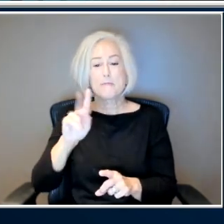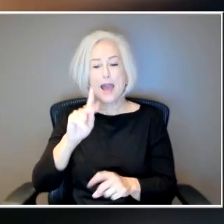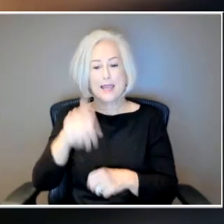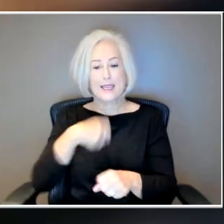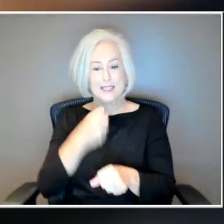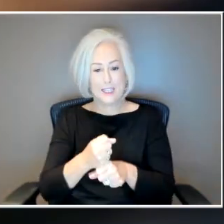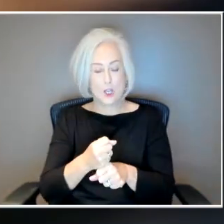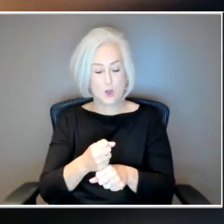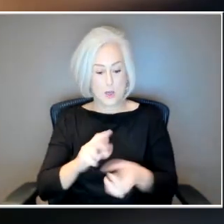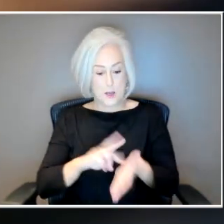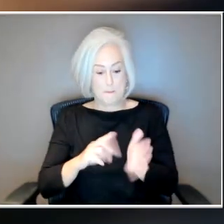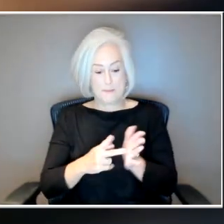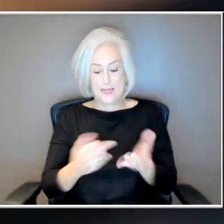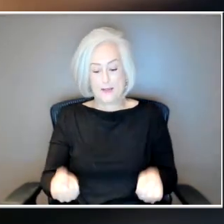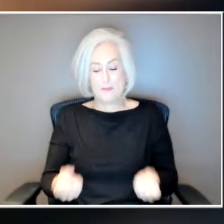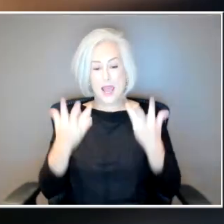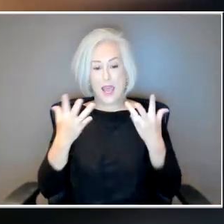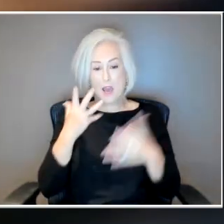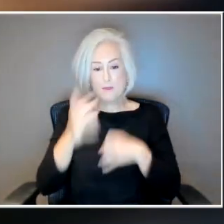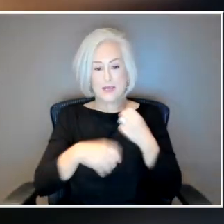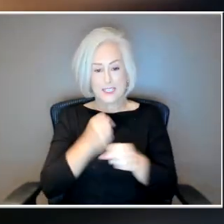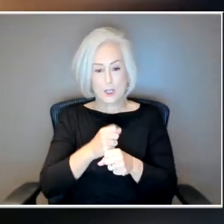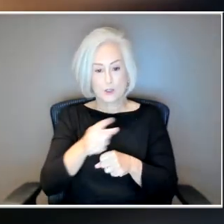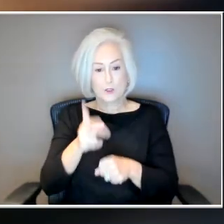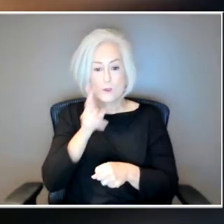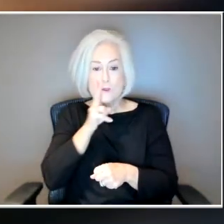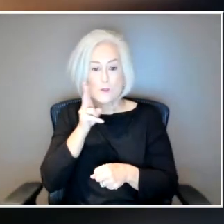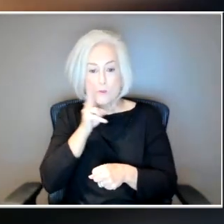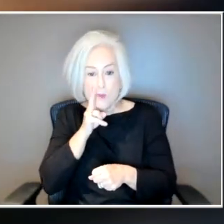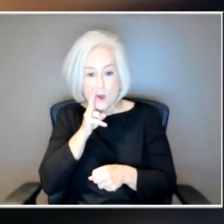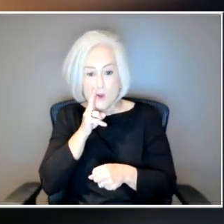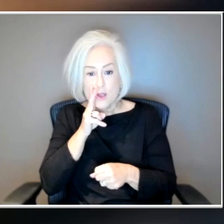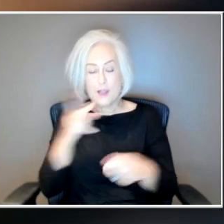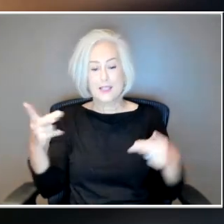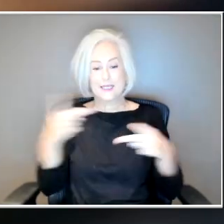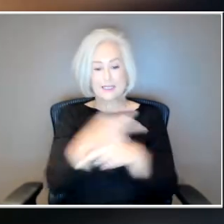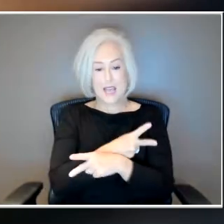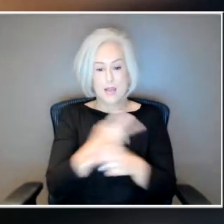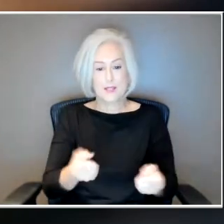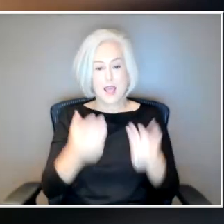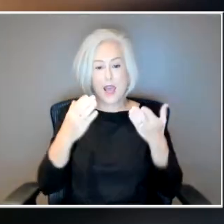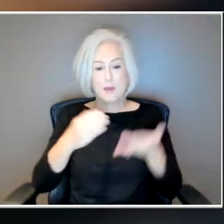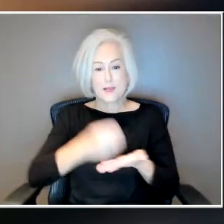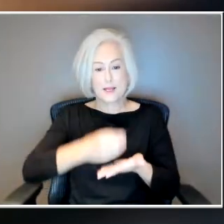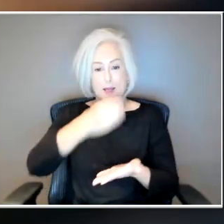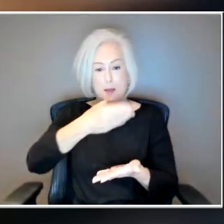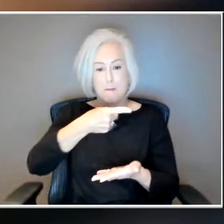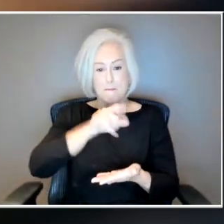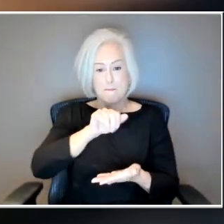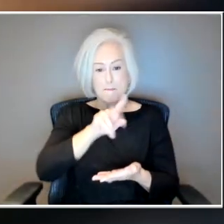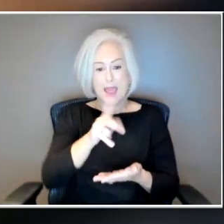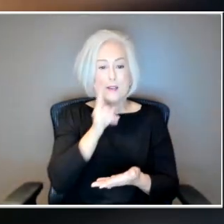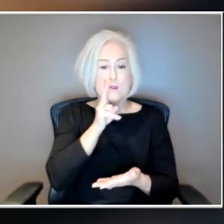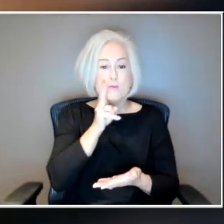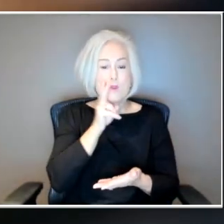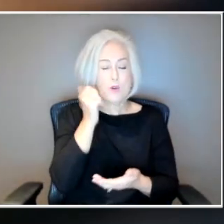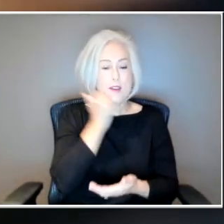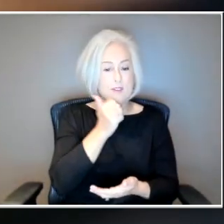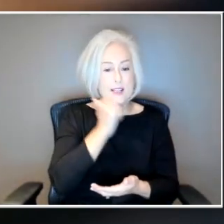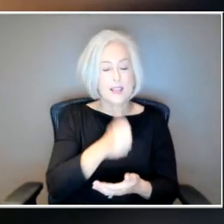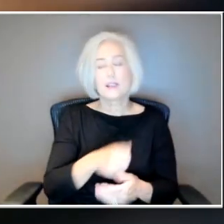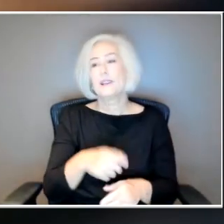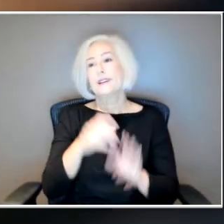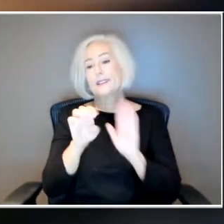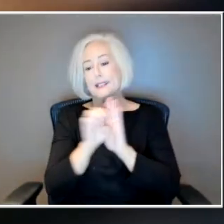just the number of years you smoked multiplied by the number of packs per day that somebody was smoking. So for instance, if someone smoked